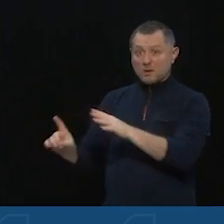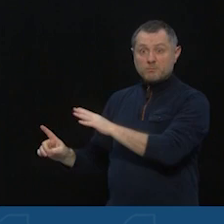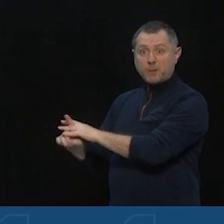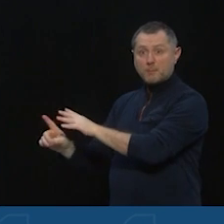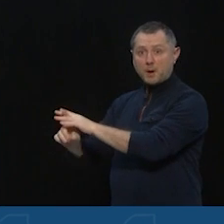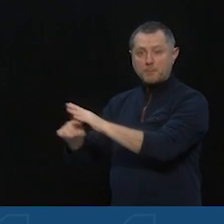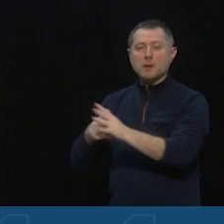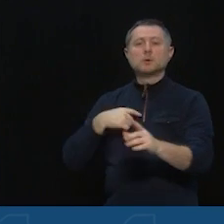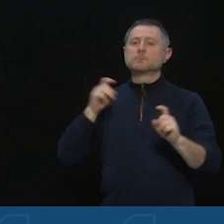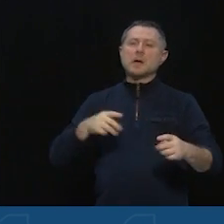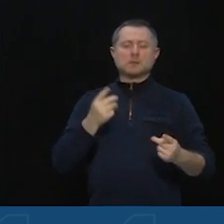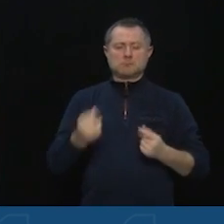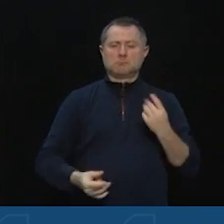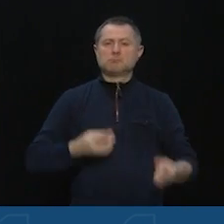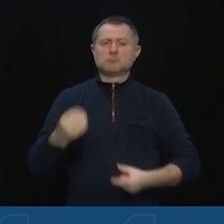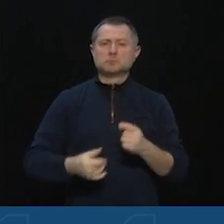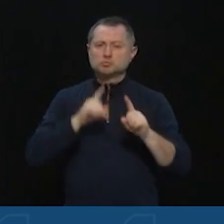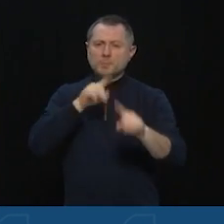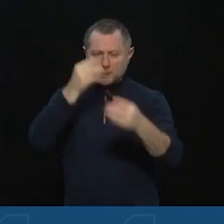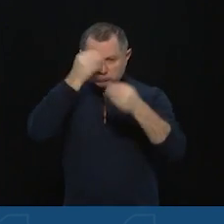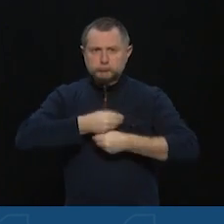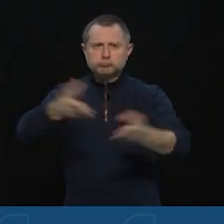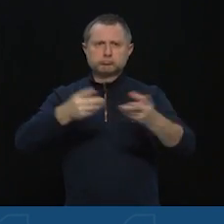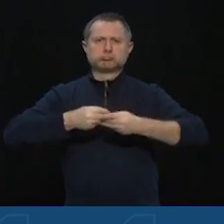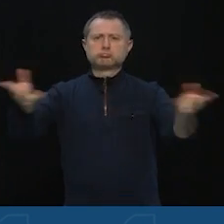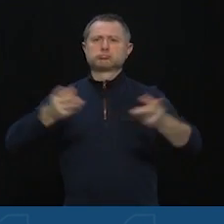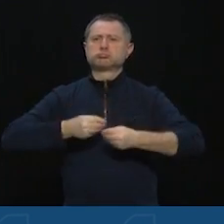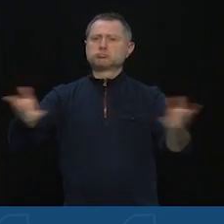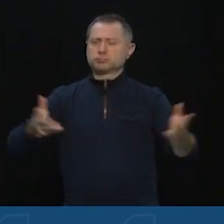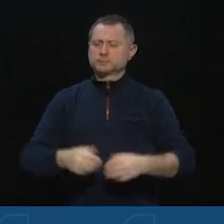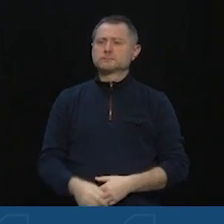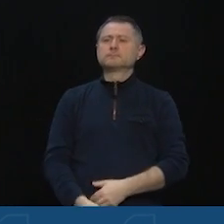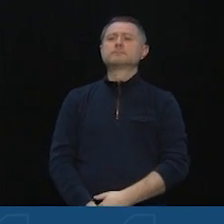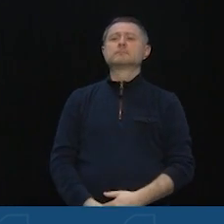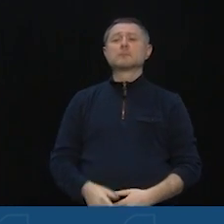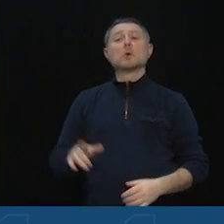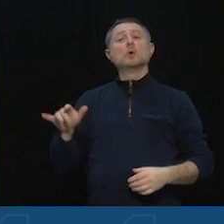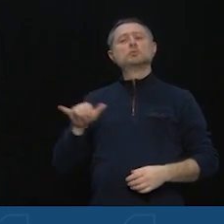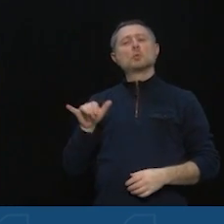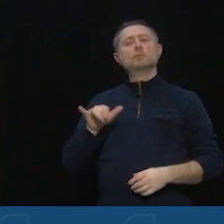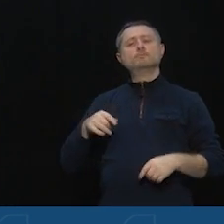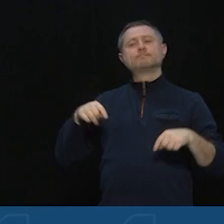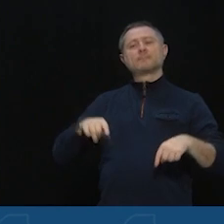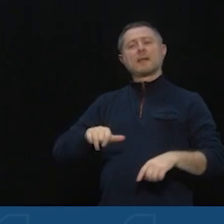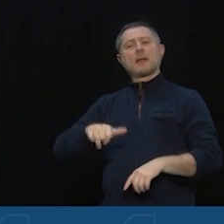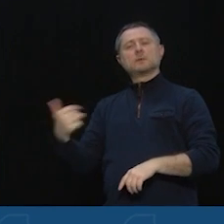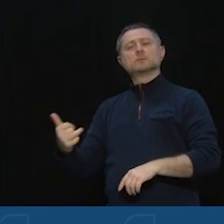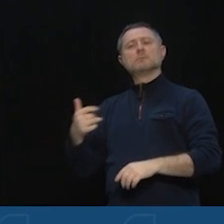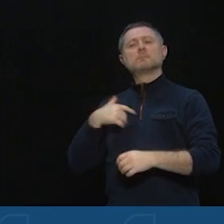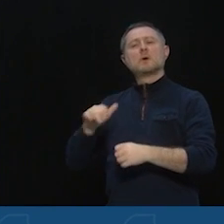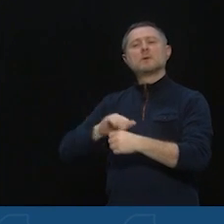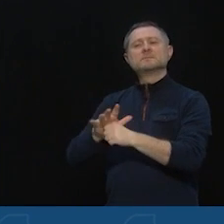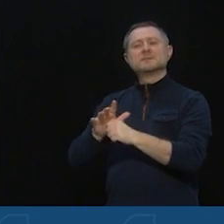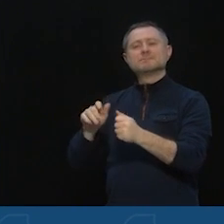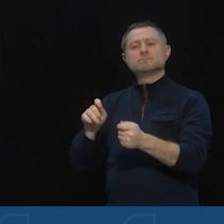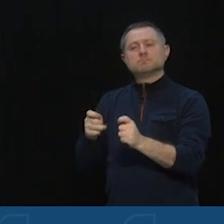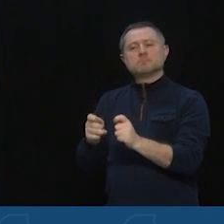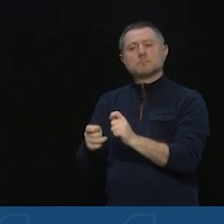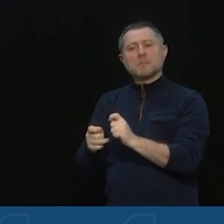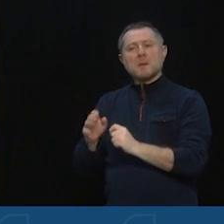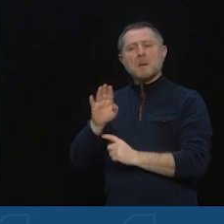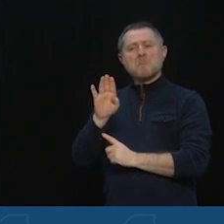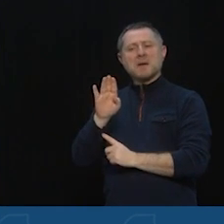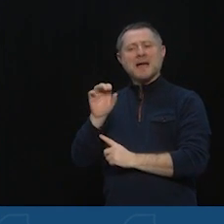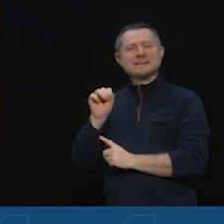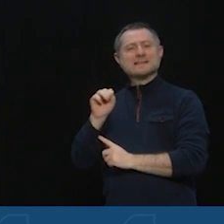of. And so we're here to give you an update on this. And also this, this BA.2 subvariant. And I just want everyone to know